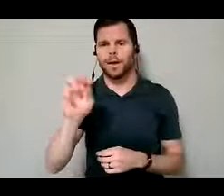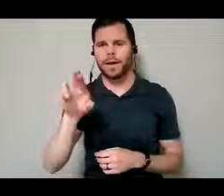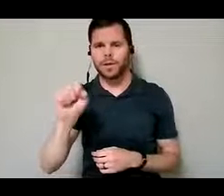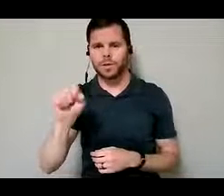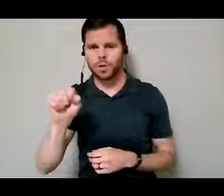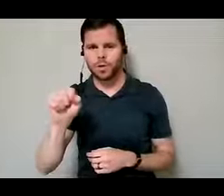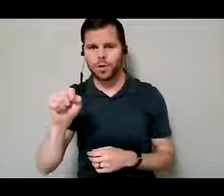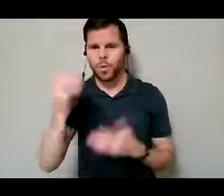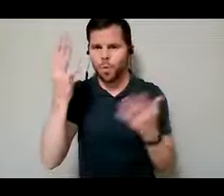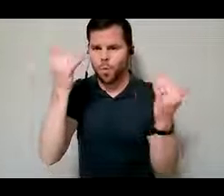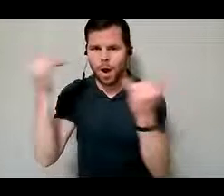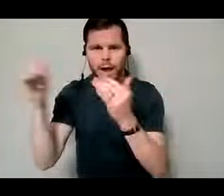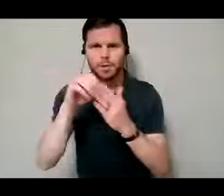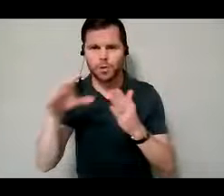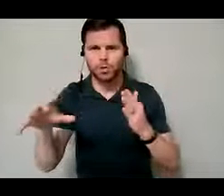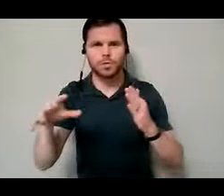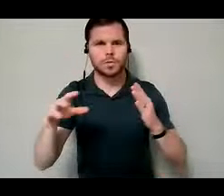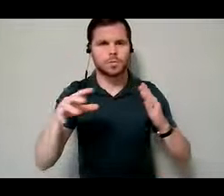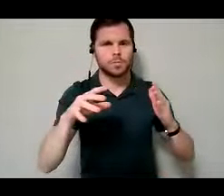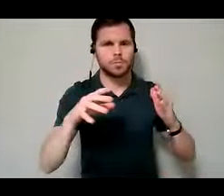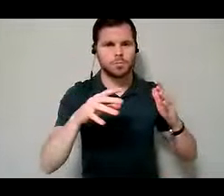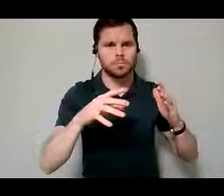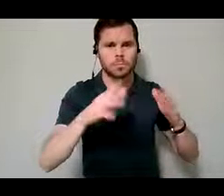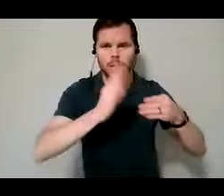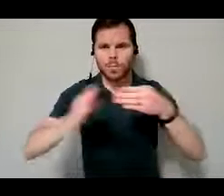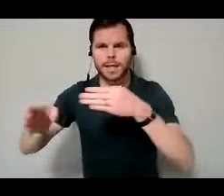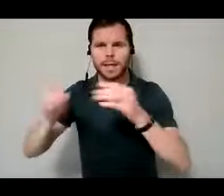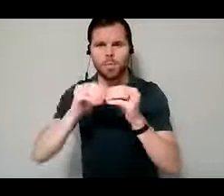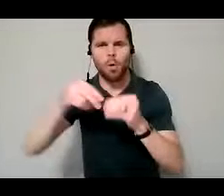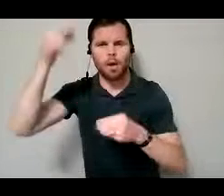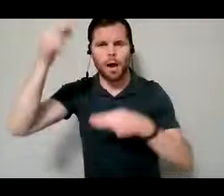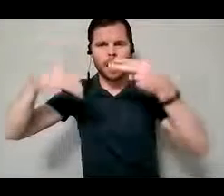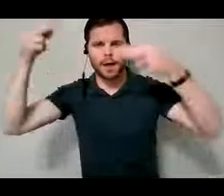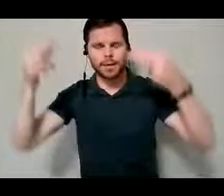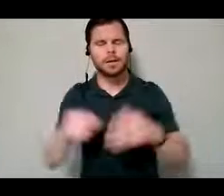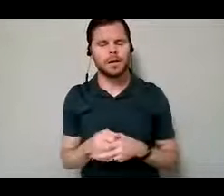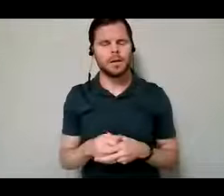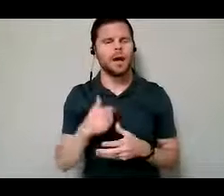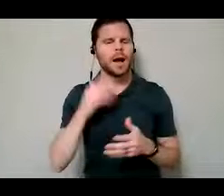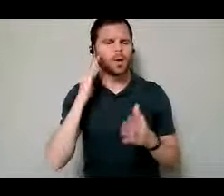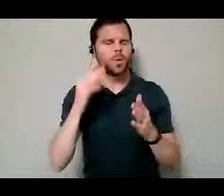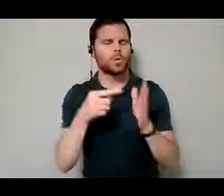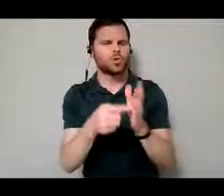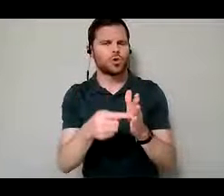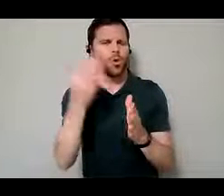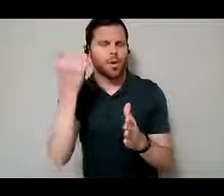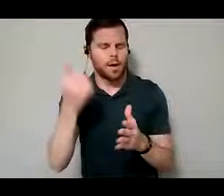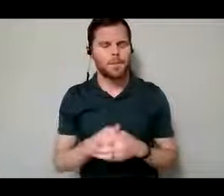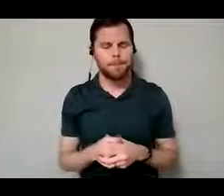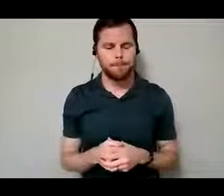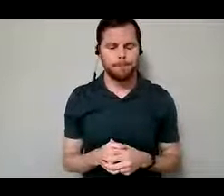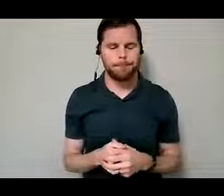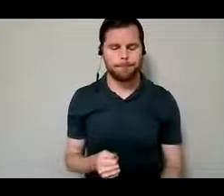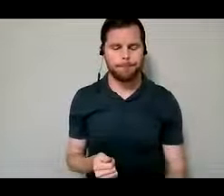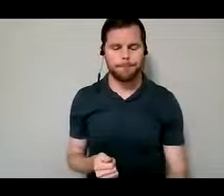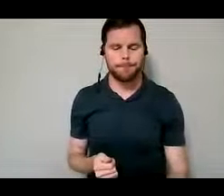why students are completing pathways now at a higher rate. And some of those I'll just point out have to do with even